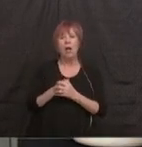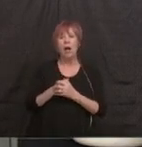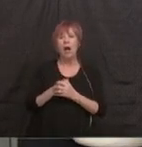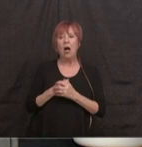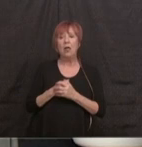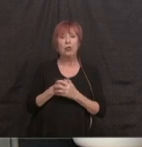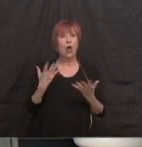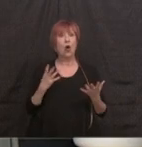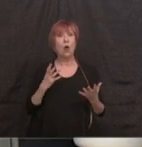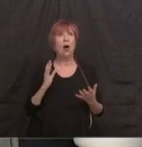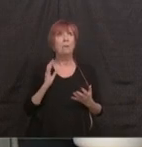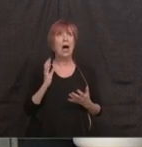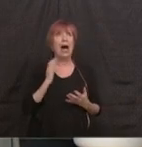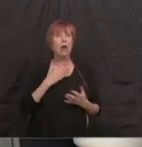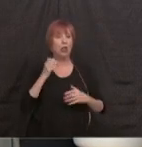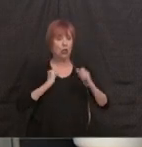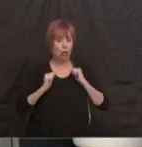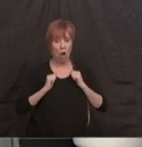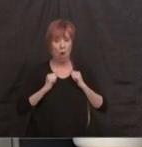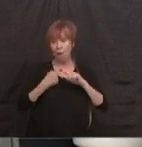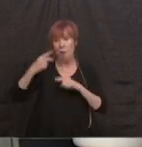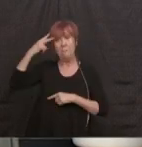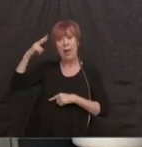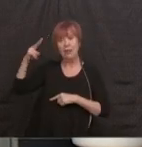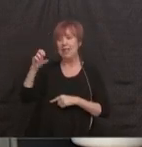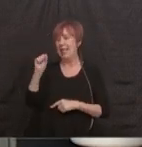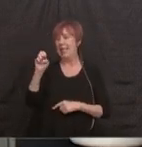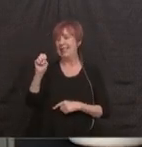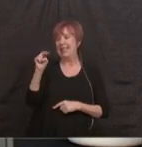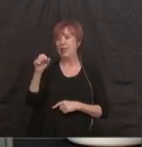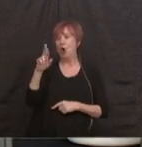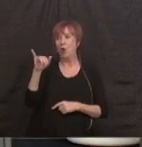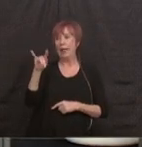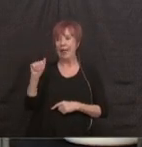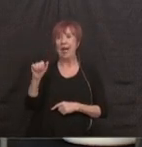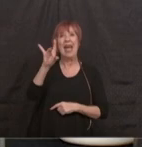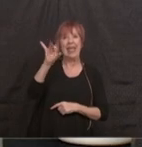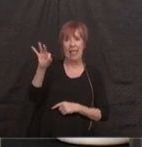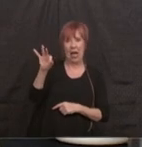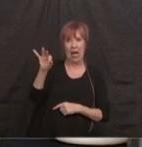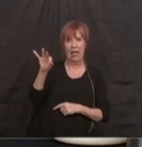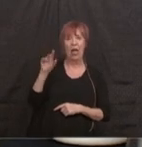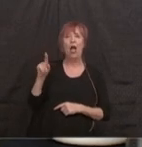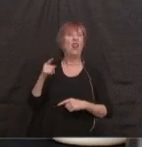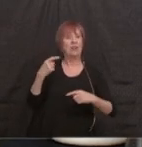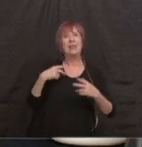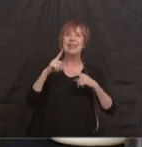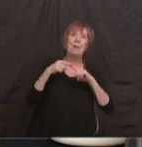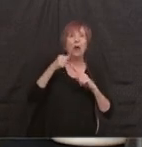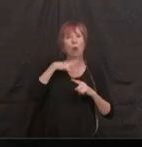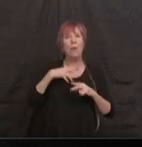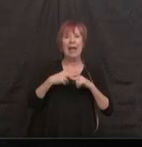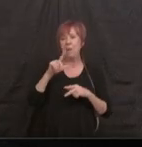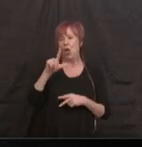at a show like we have in coming out of Mexico called Señorita 89, which is helmed by a woman named Lucia, who has put